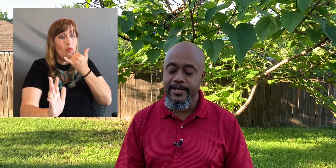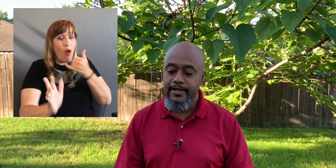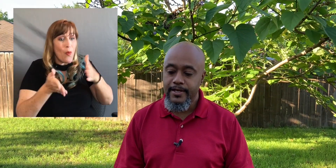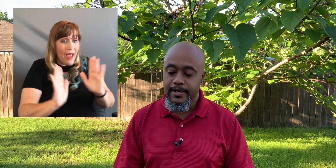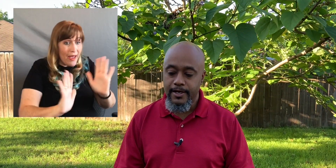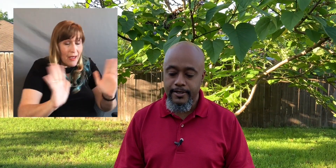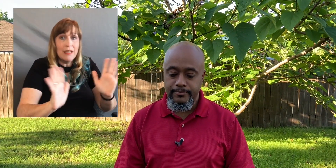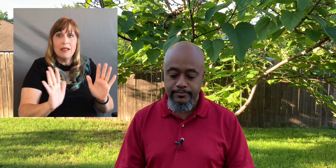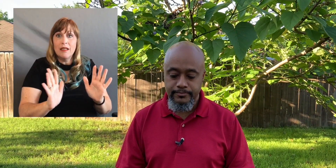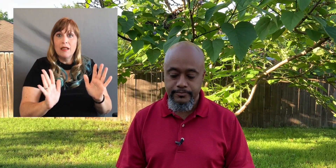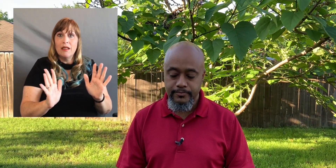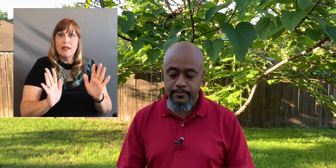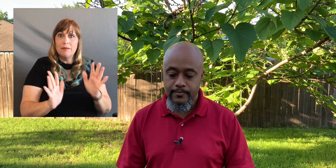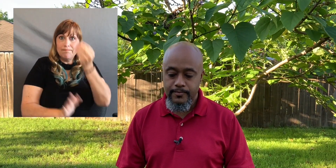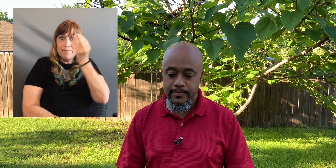way.